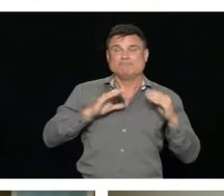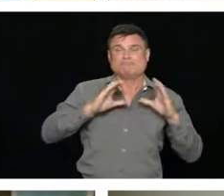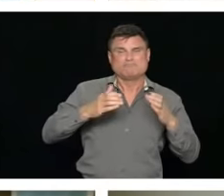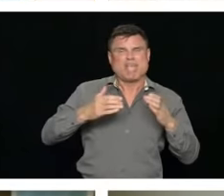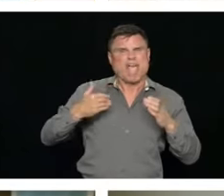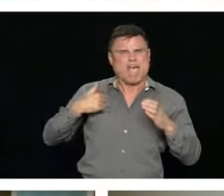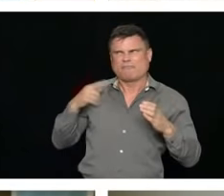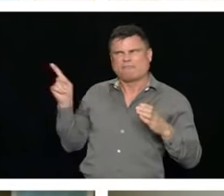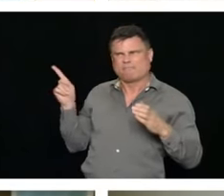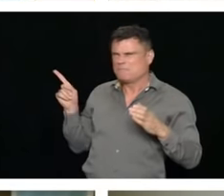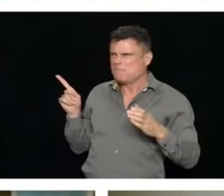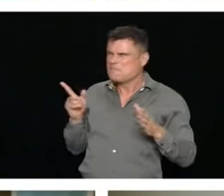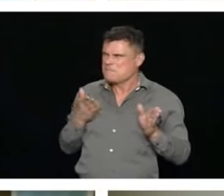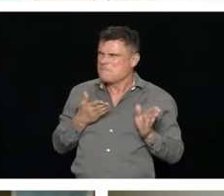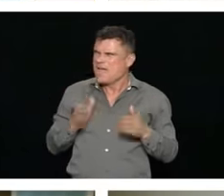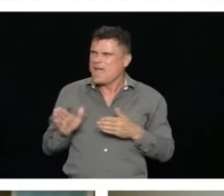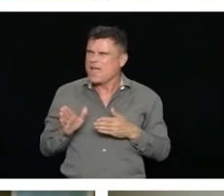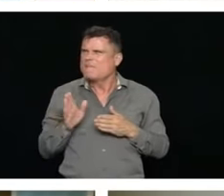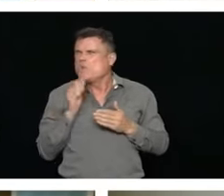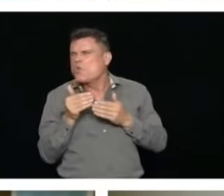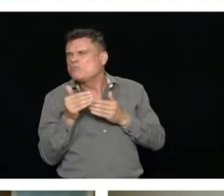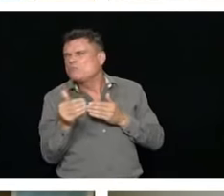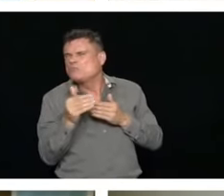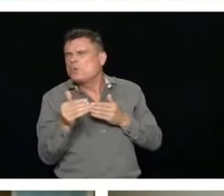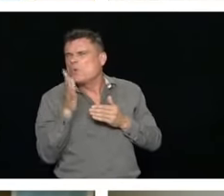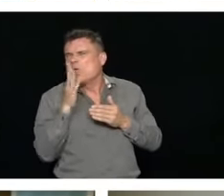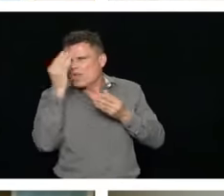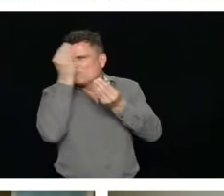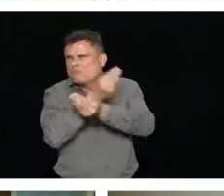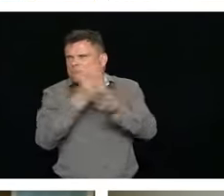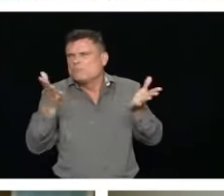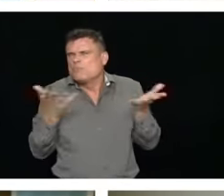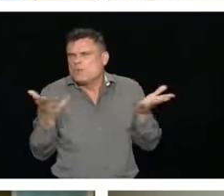cap off, I suppose, in solidarity with the class of 2020,